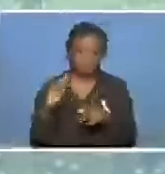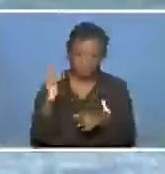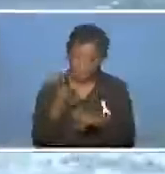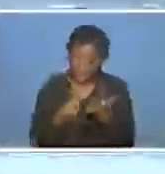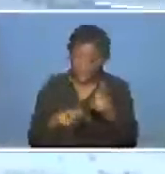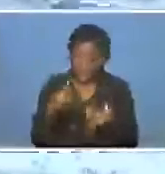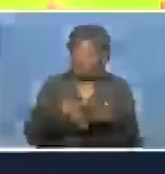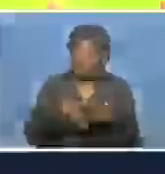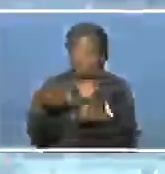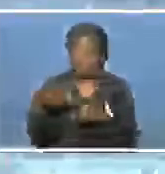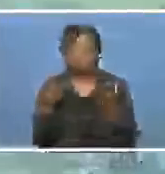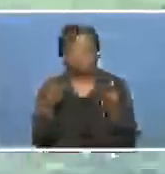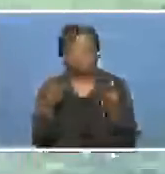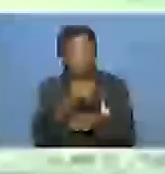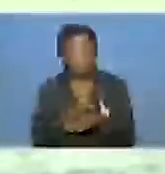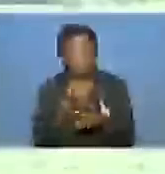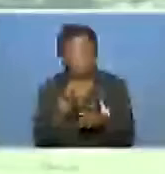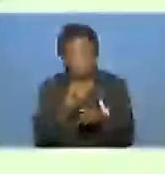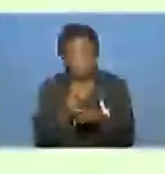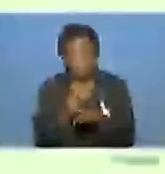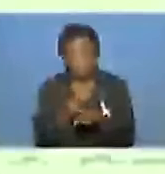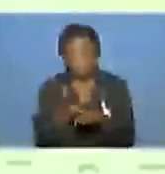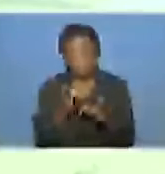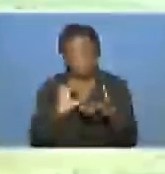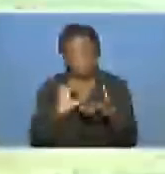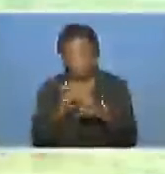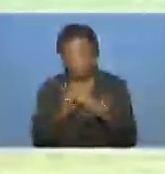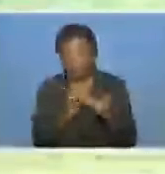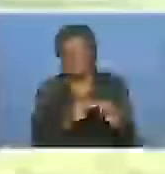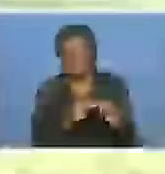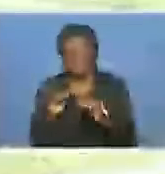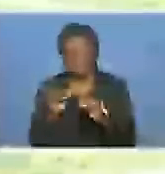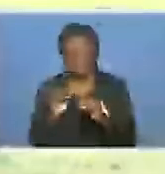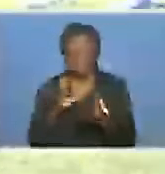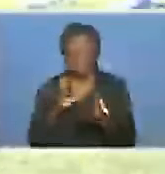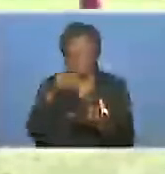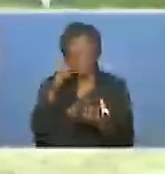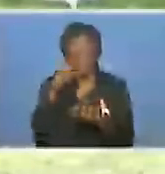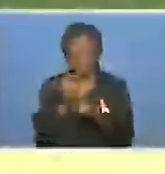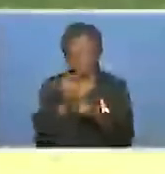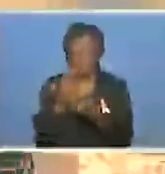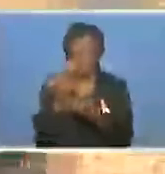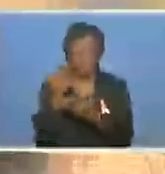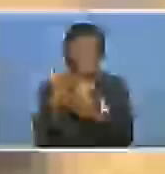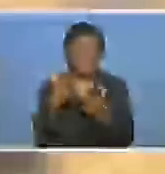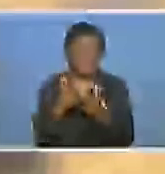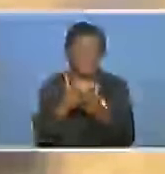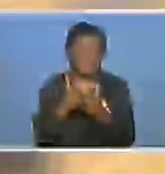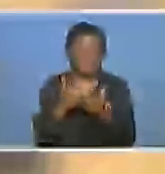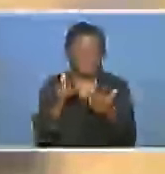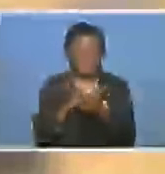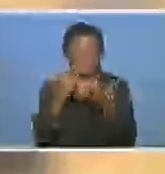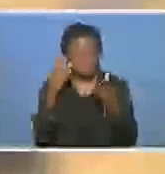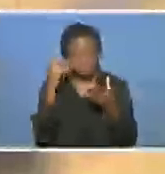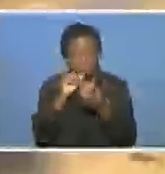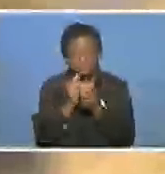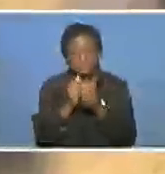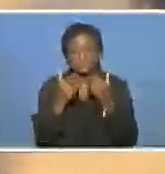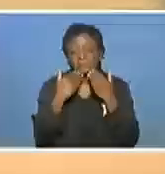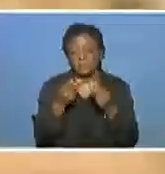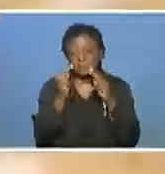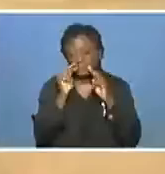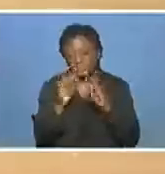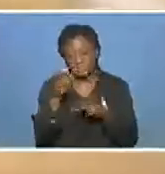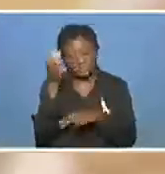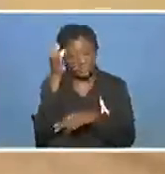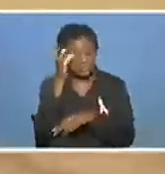We kept the ball moving. As a team, we learned from the mistakes in the previous games, and we came out and did what we had to do. And that's going to do it for sports. Thanks for watching. I'm